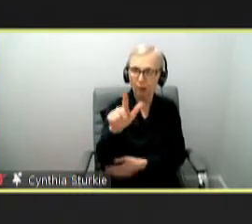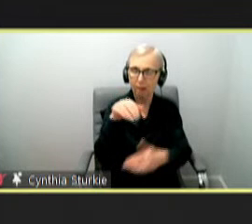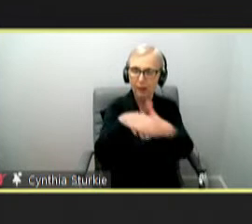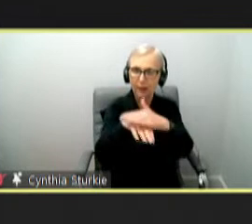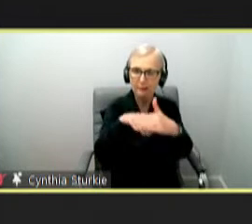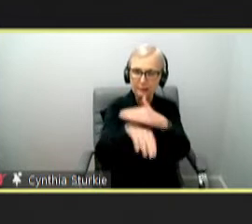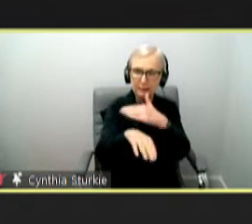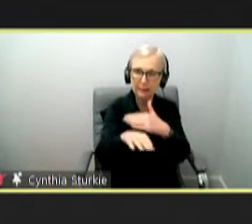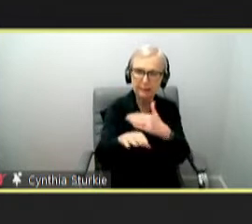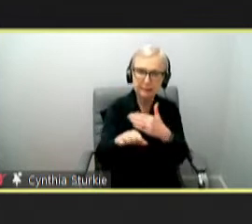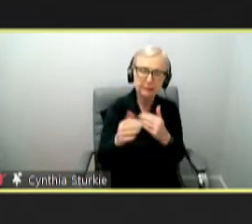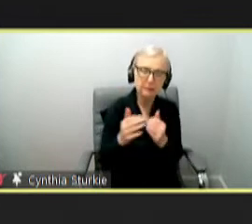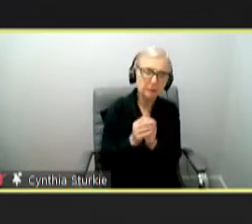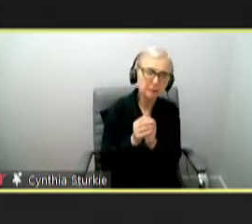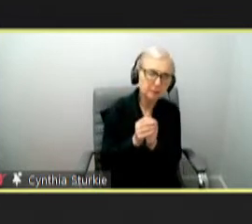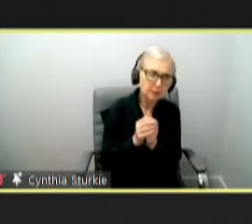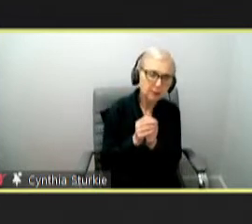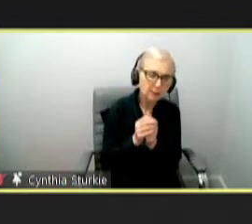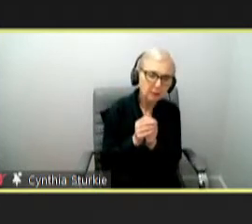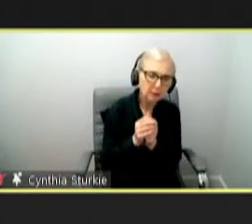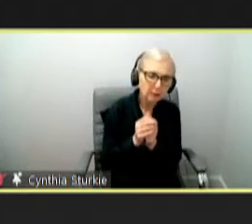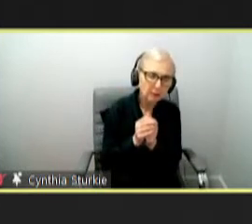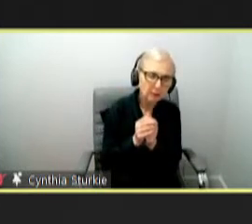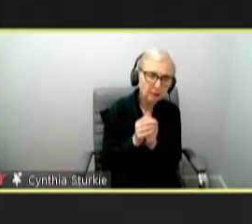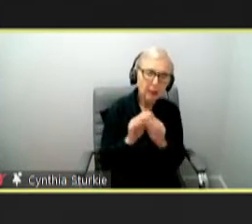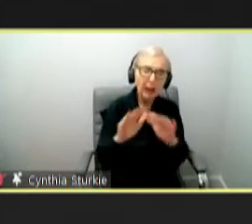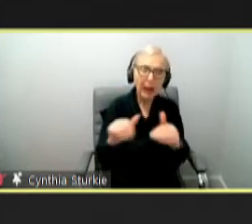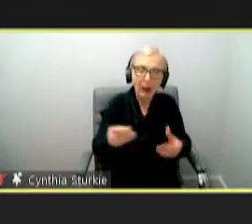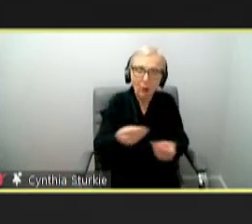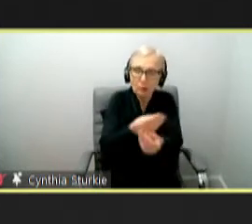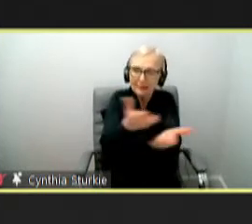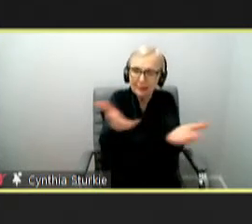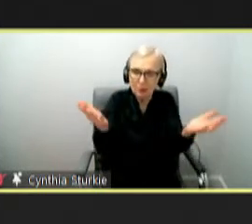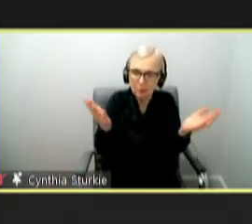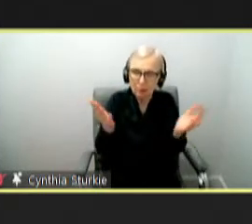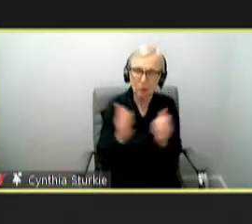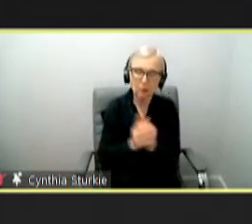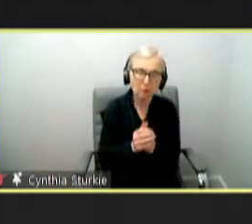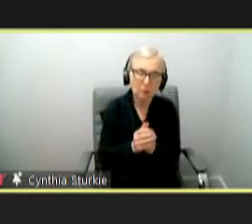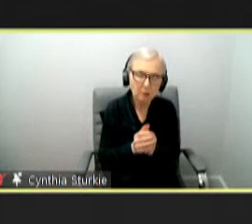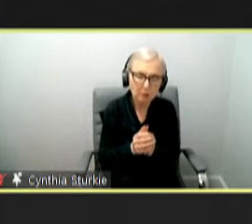months, shipment-wise, coming to Colorado, and how distribution is going to work statewide? Thanks.